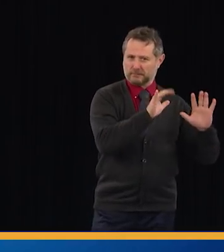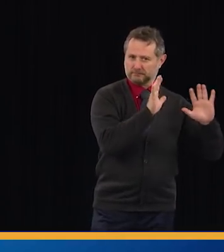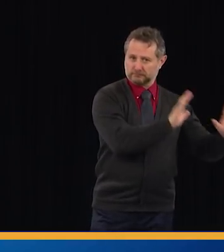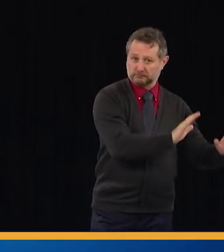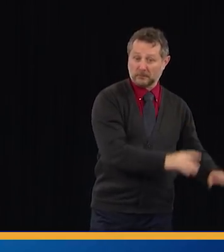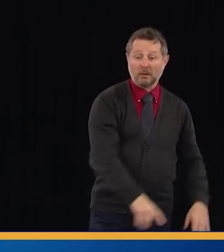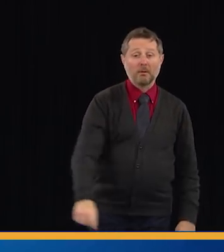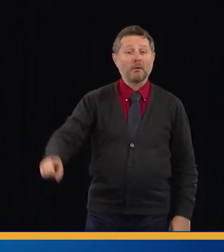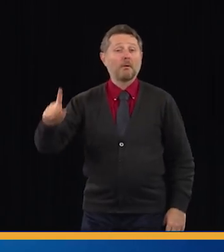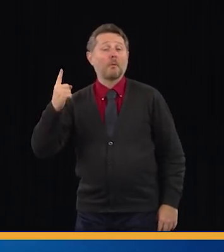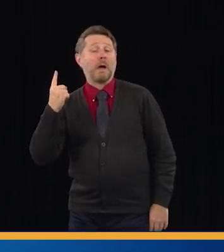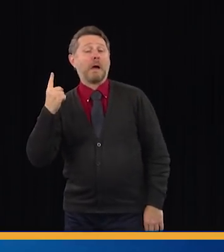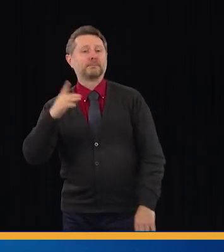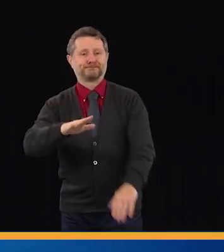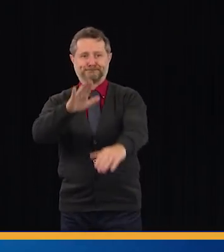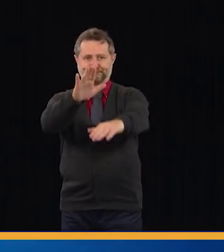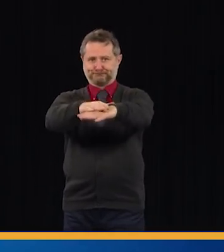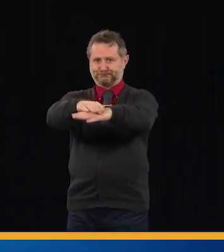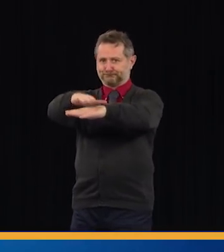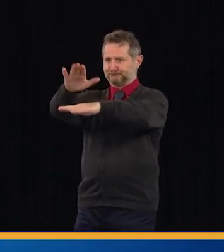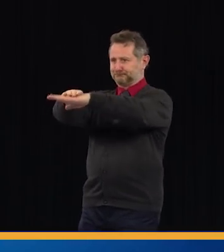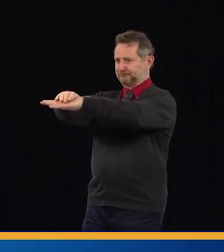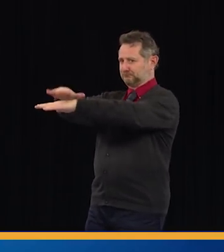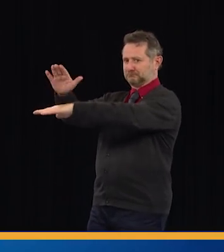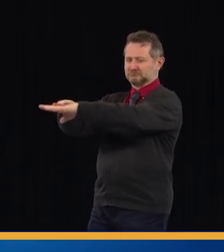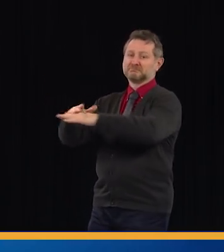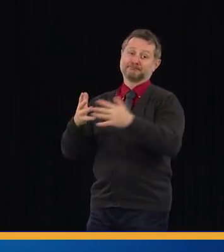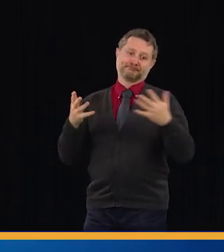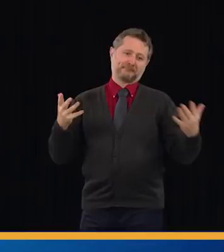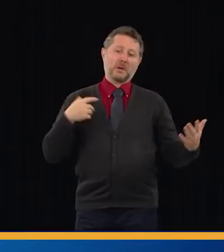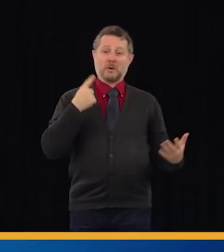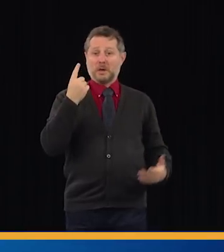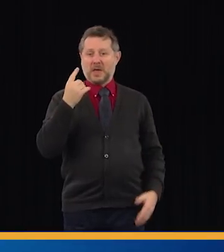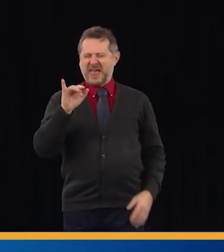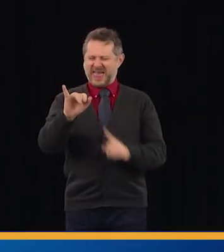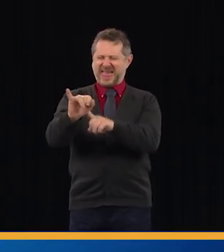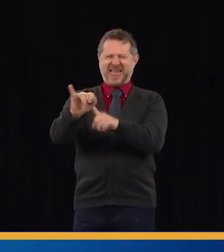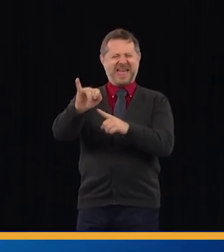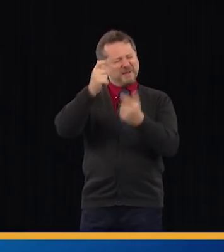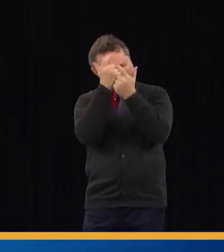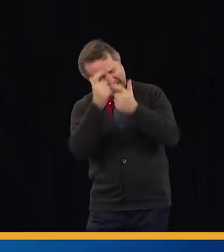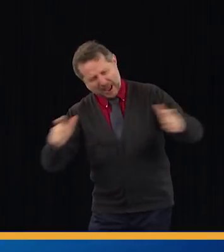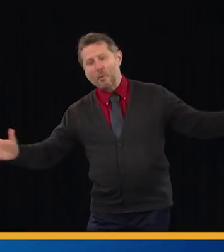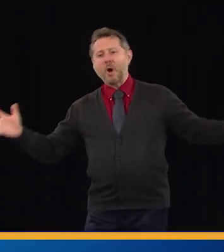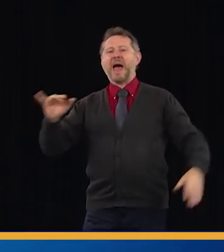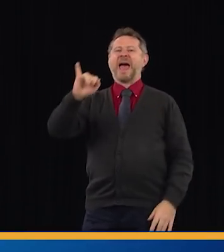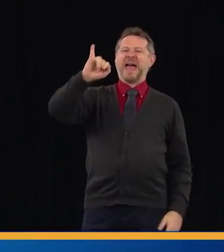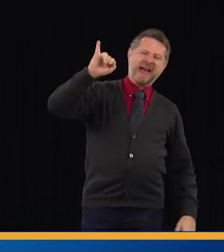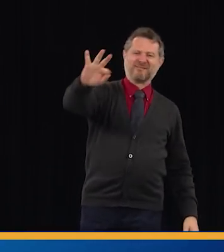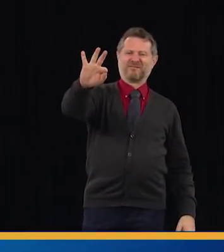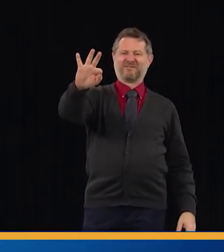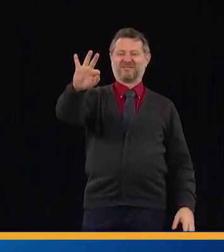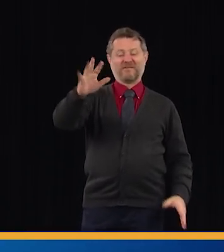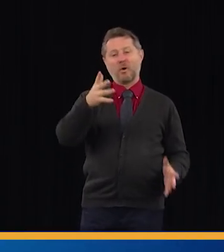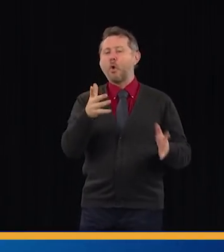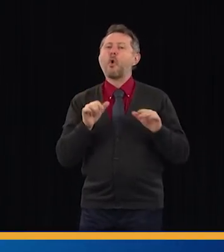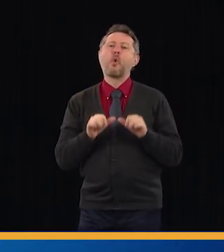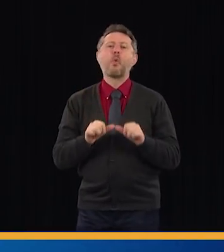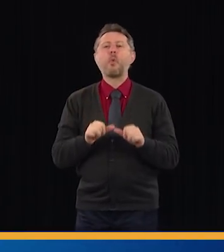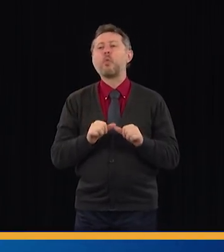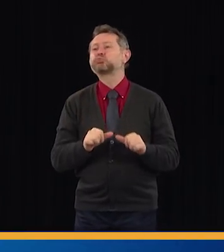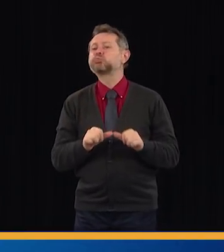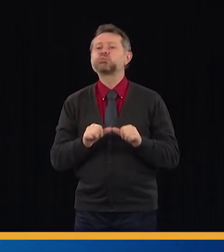sign. That's if we continue doing what we're doing. If we continue doing what we're doing. We are flattening